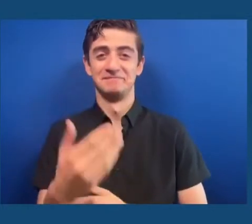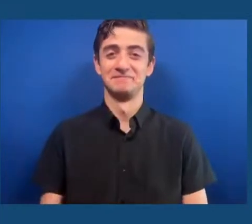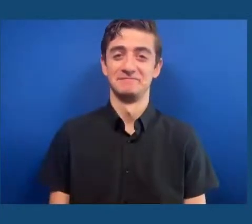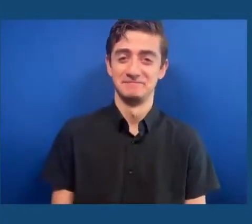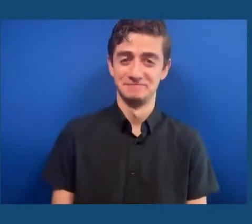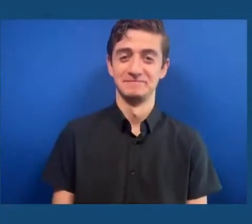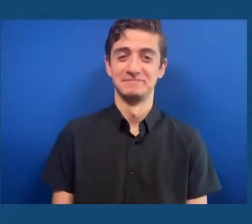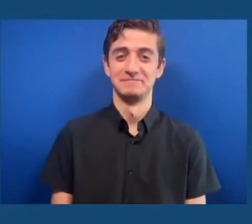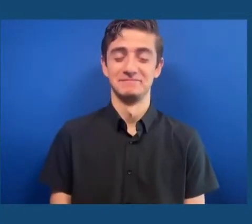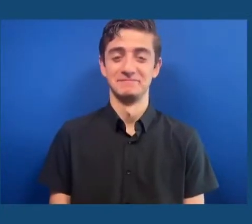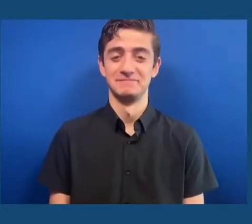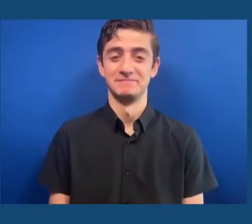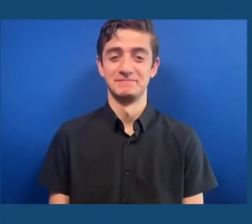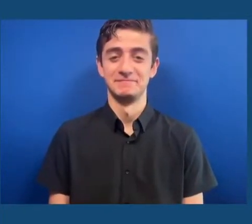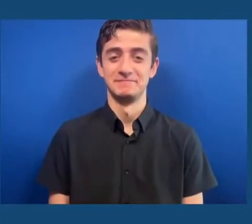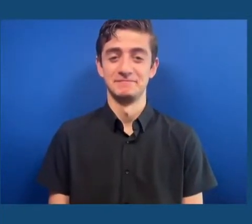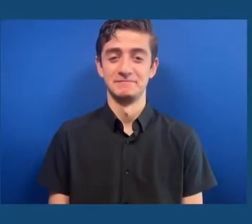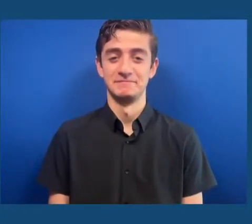I kept